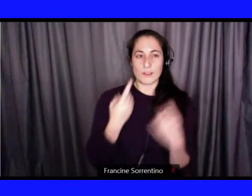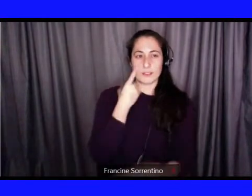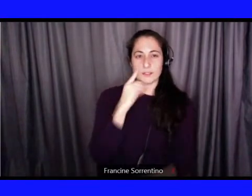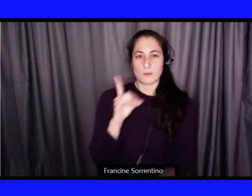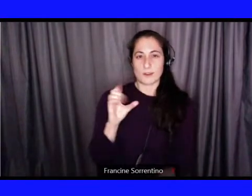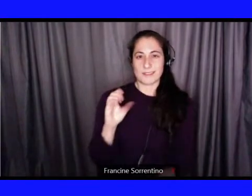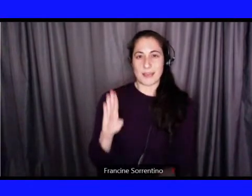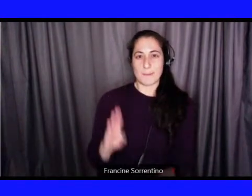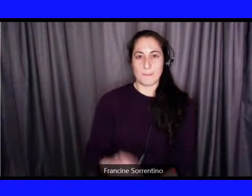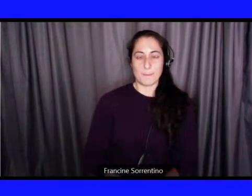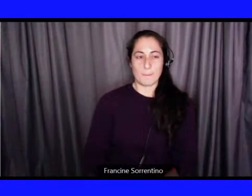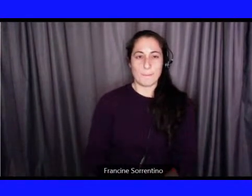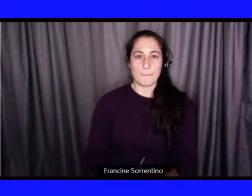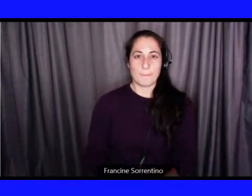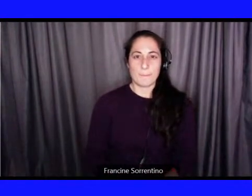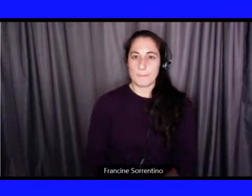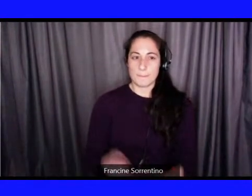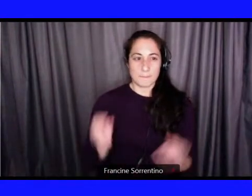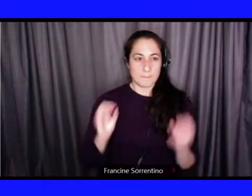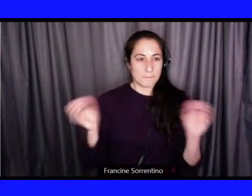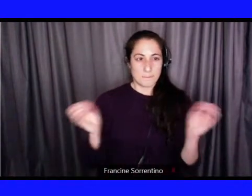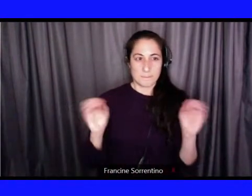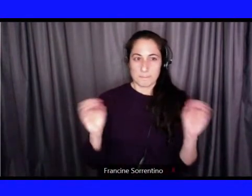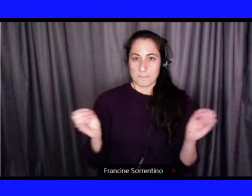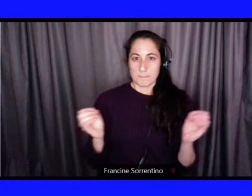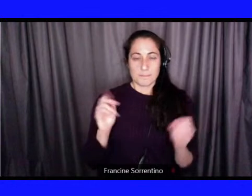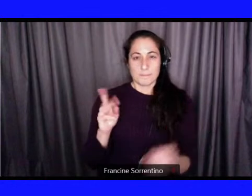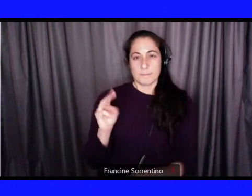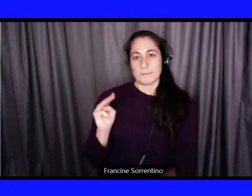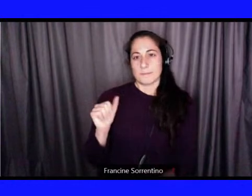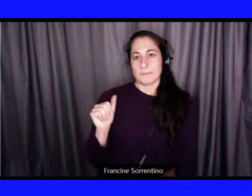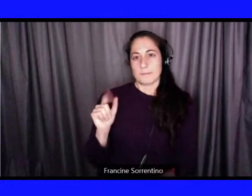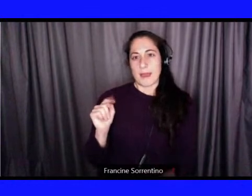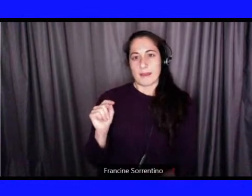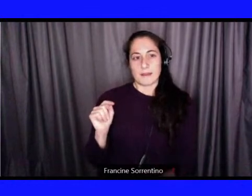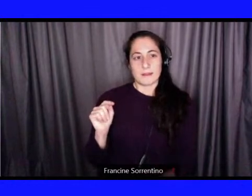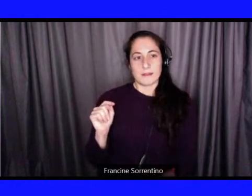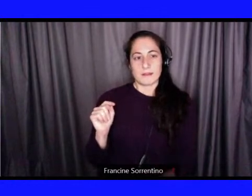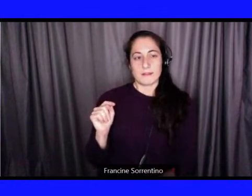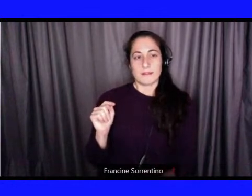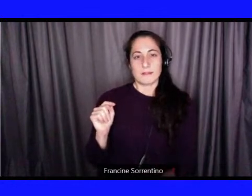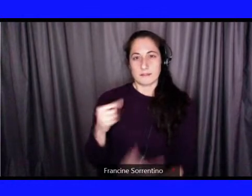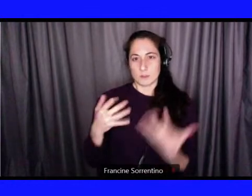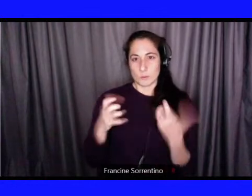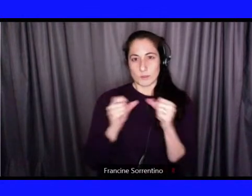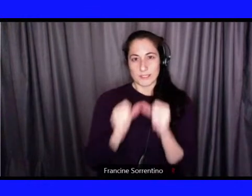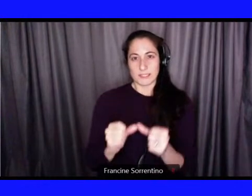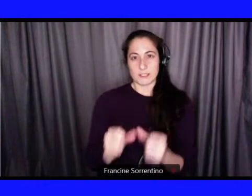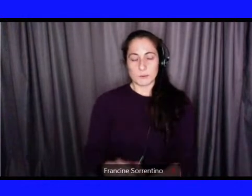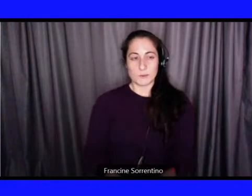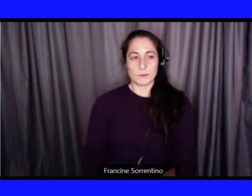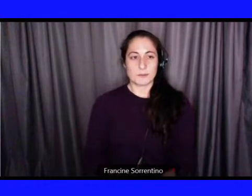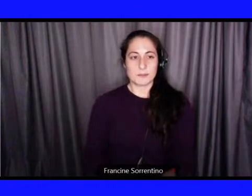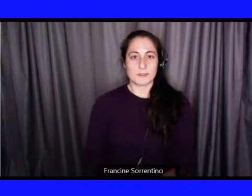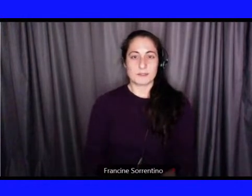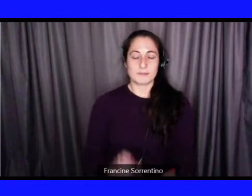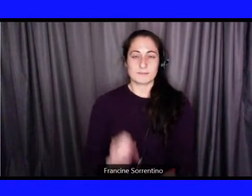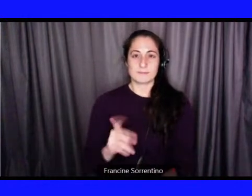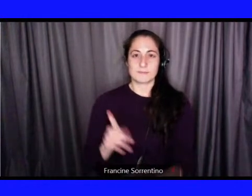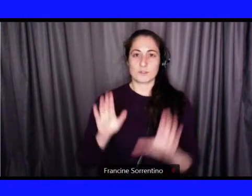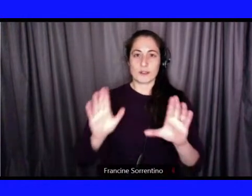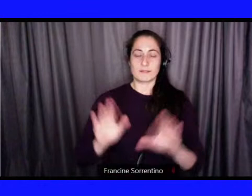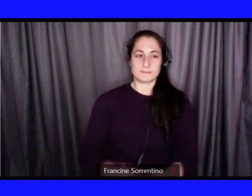1.85 days per 1,000 to 1.73. So that's good. But our target